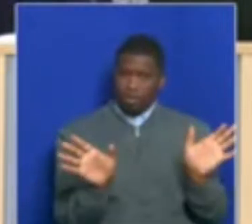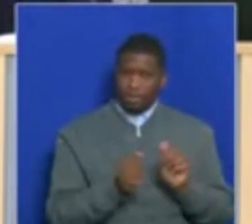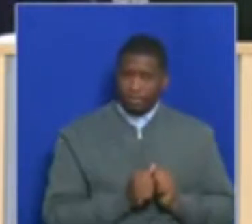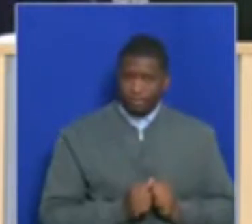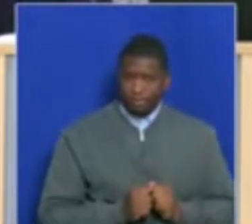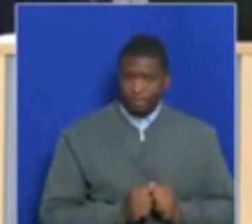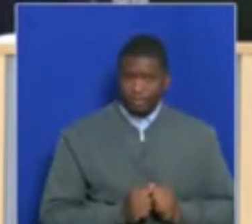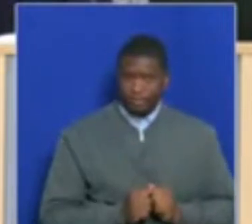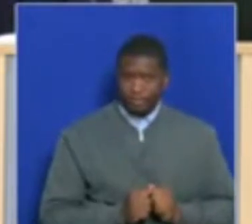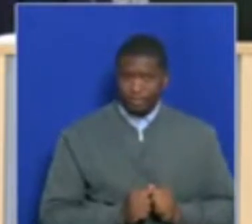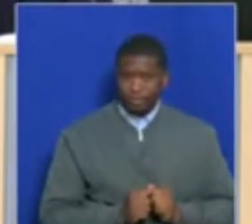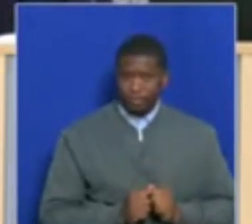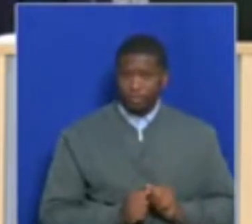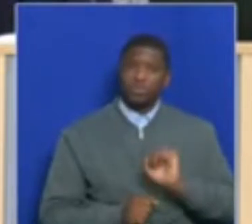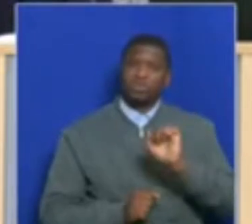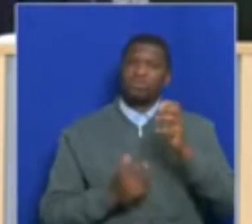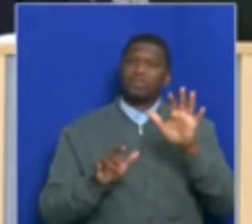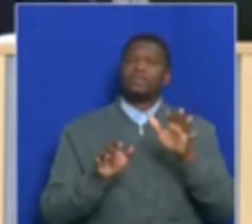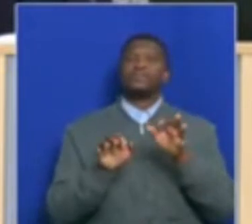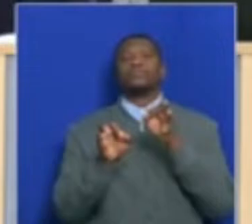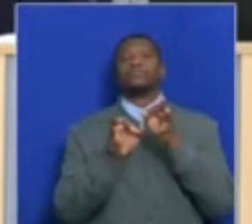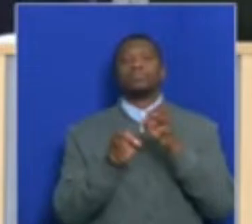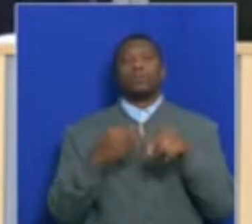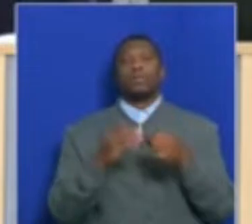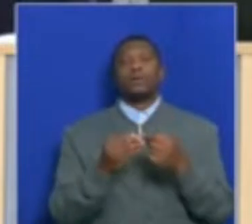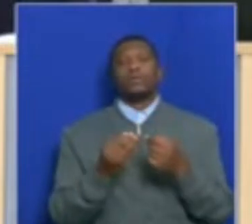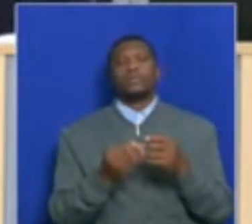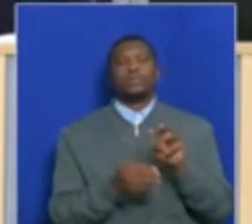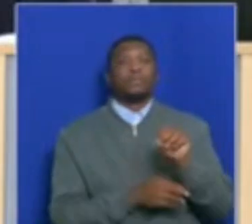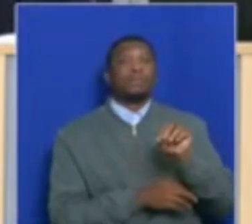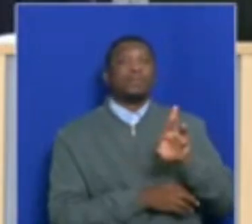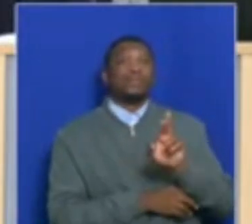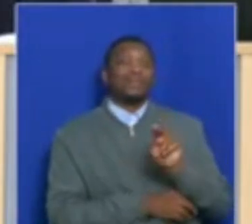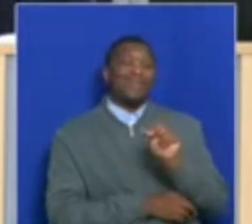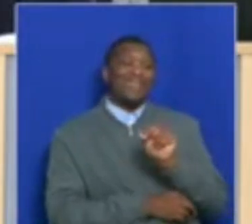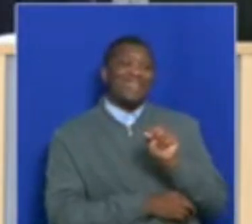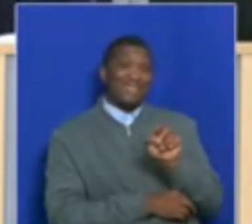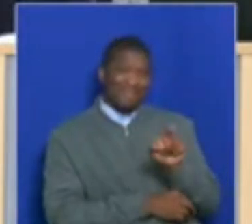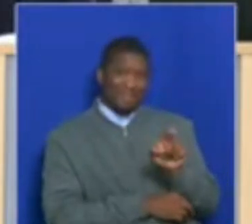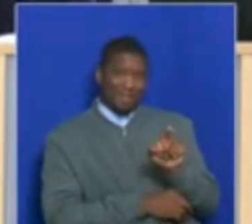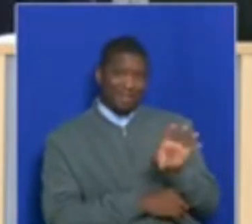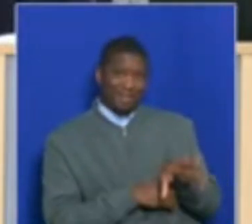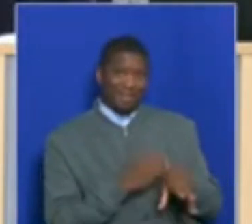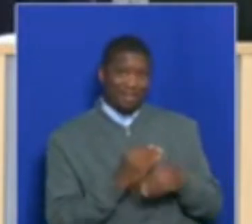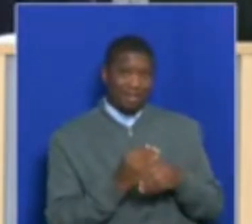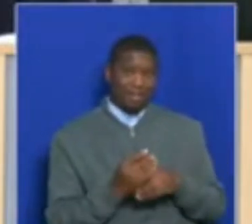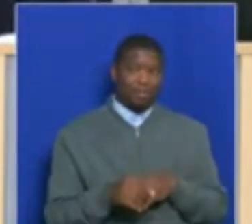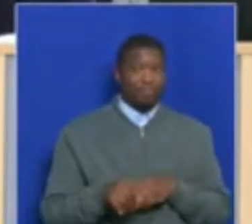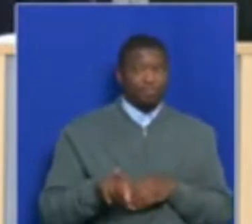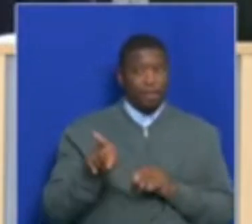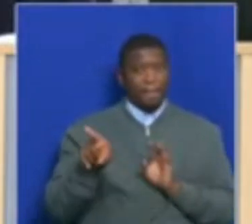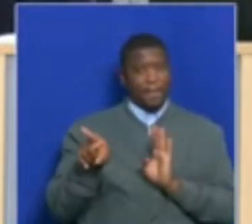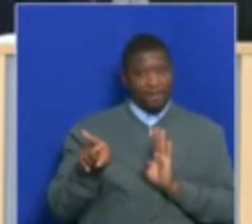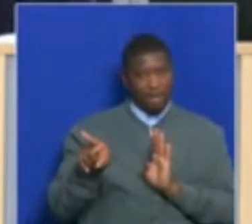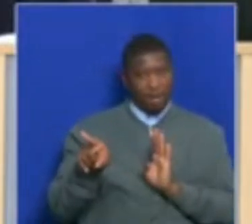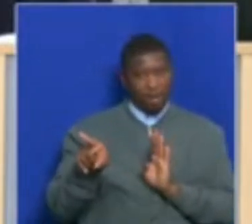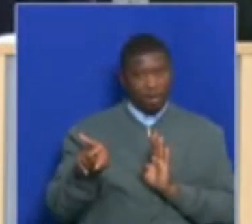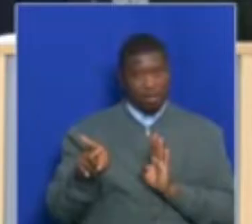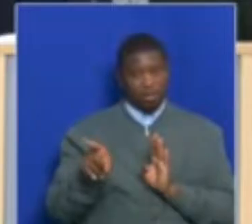You've spoken of Mr. Naika and Bevan Loftus in the context of